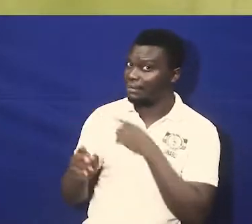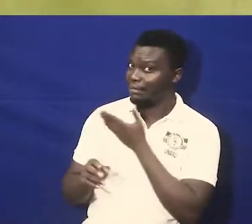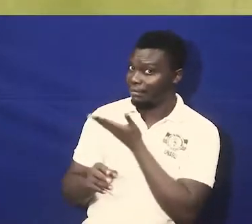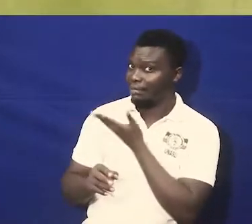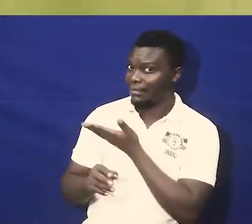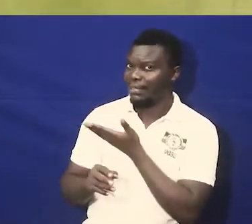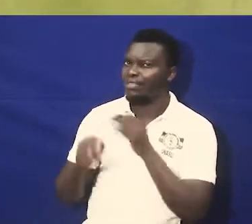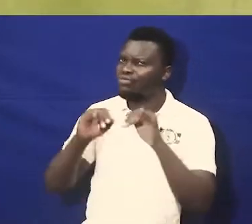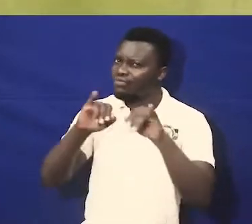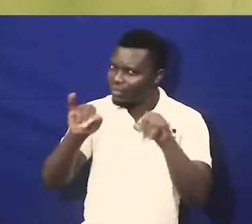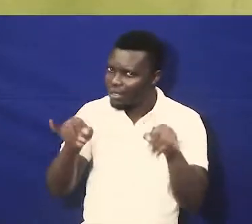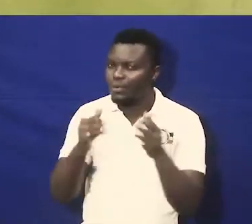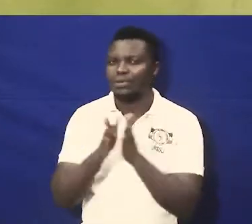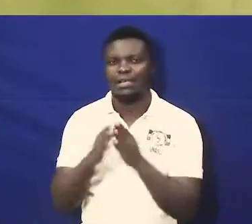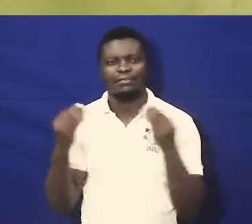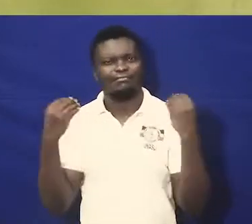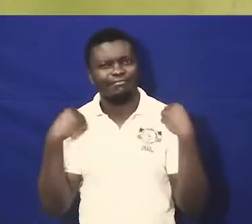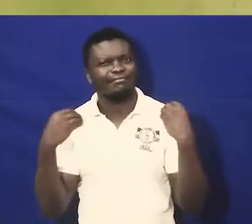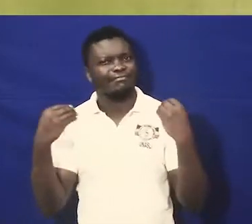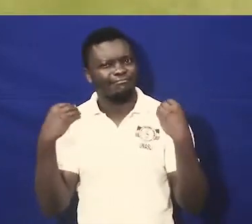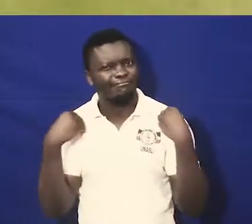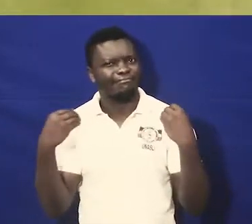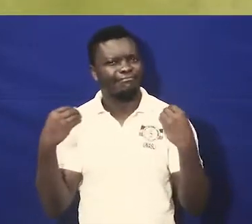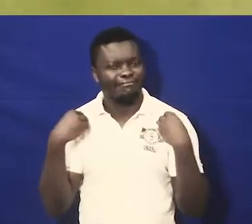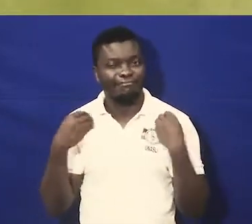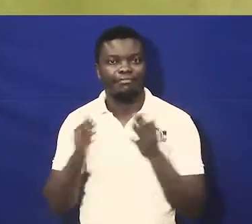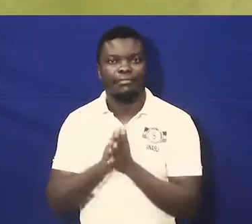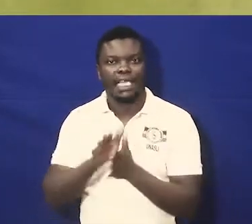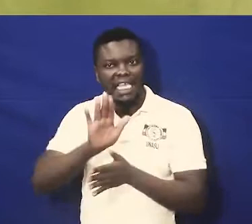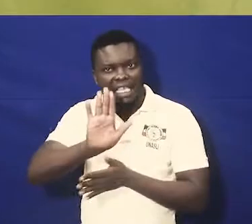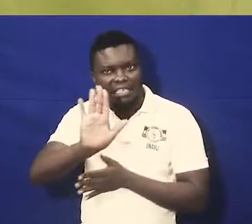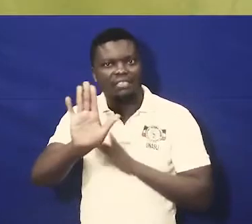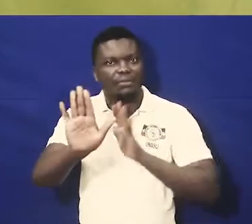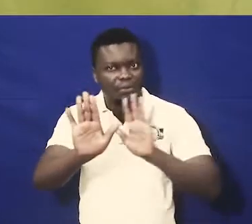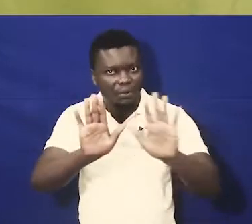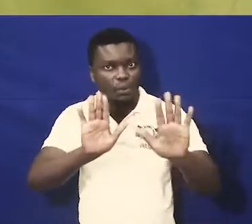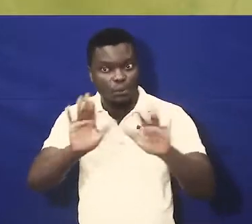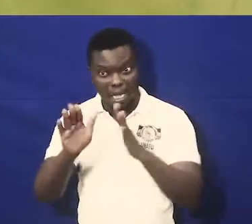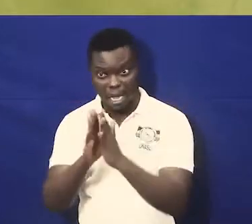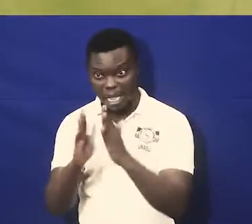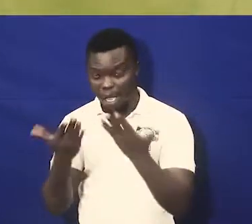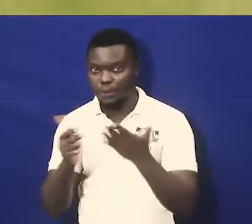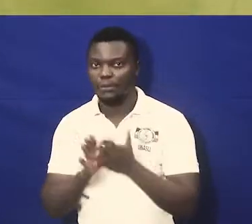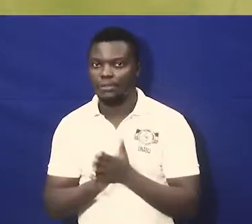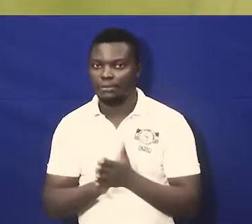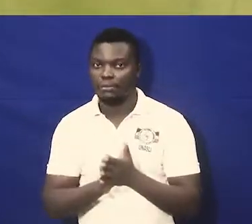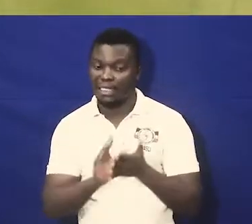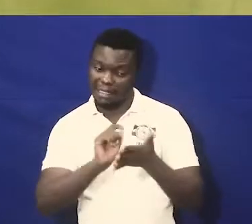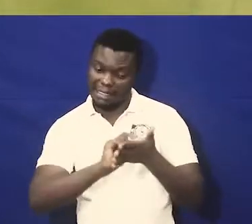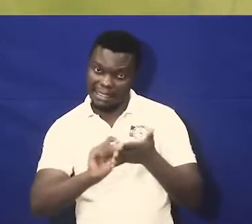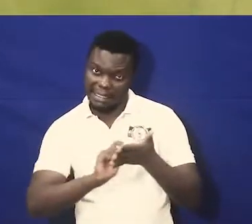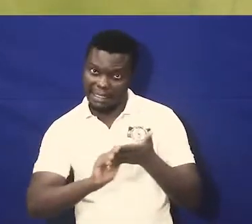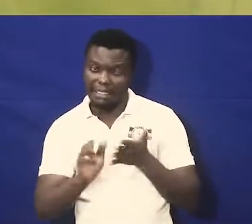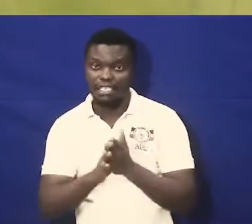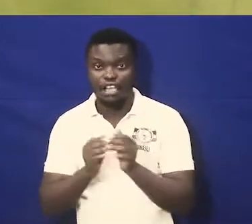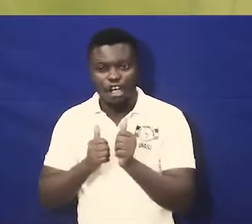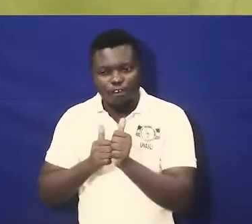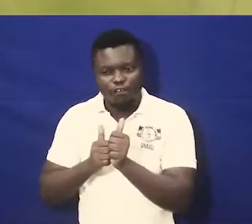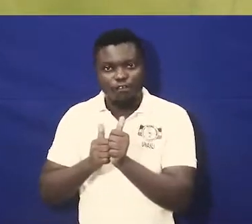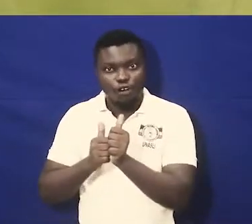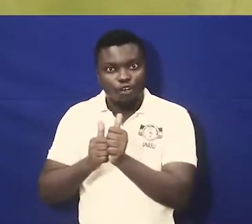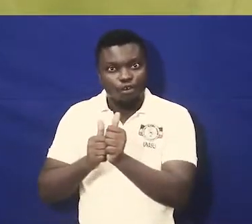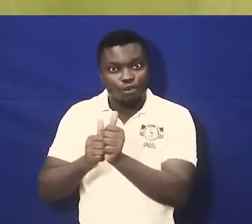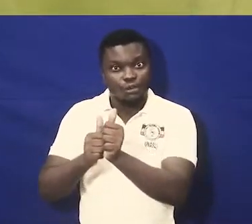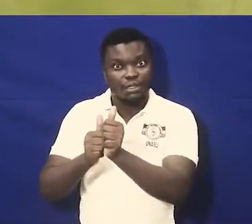and try them out in your exercise book, and make sure you just follow